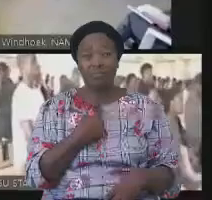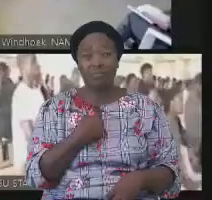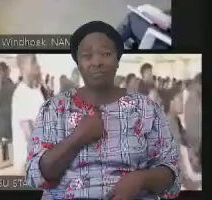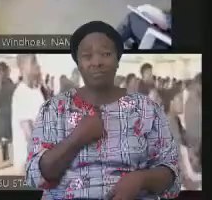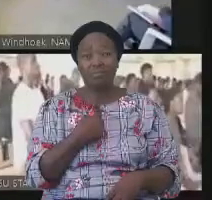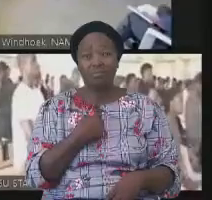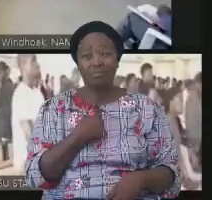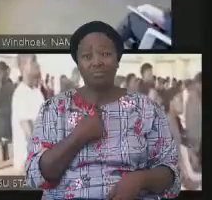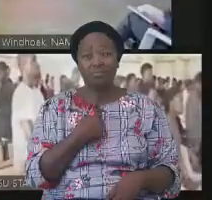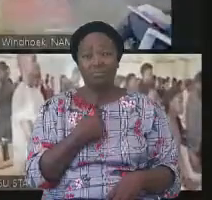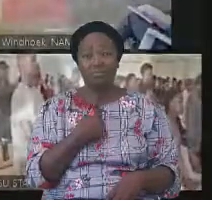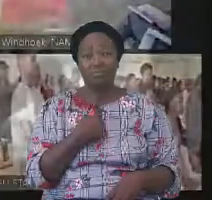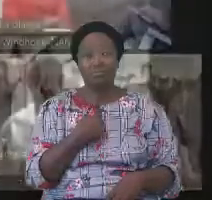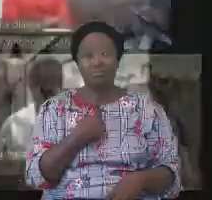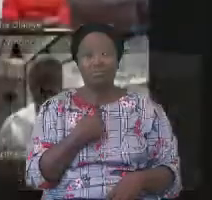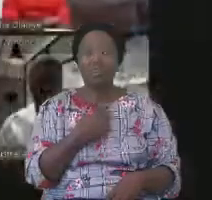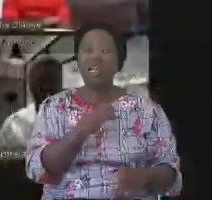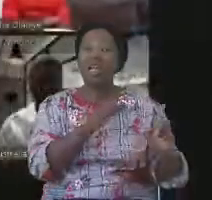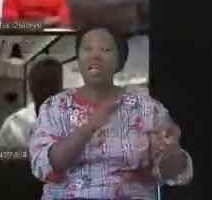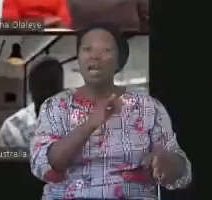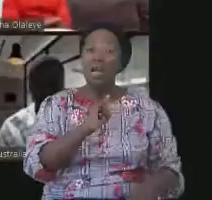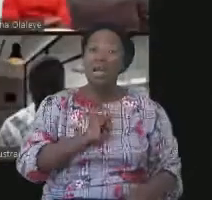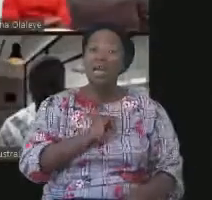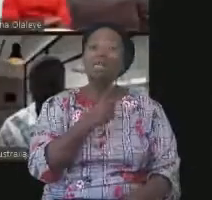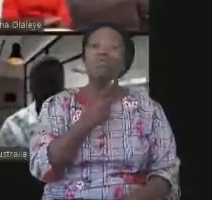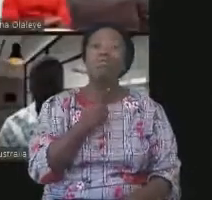lord i thirst